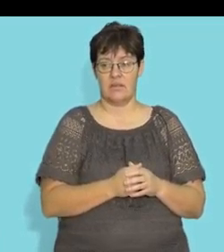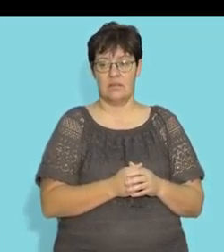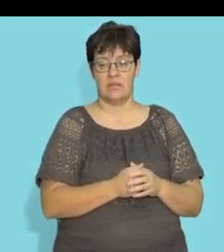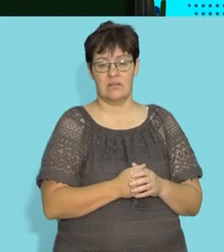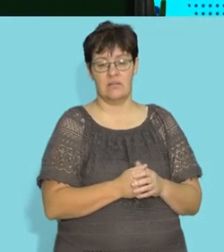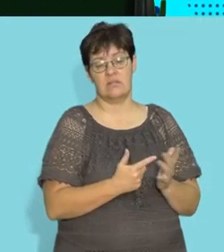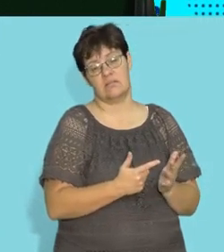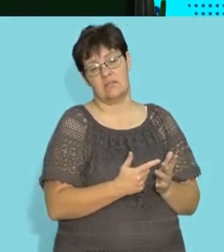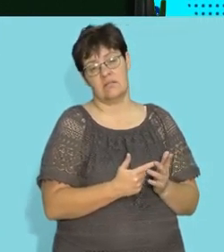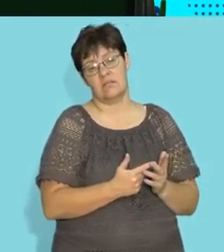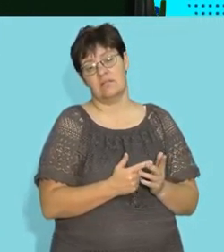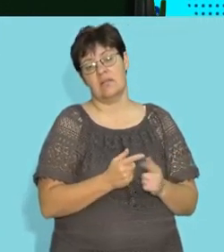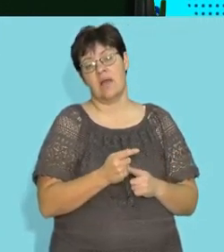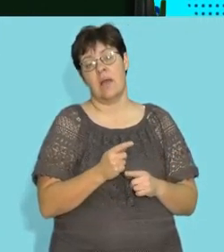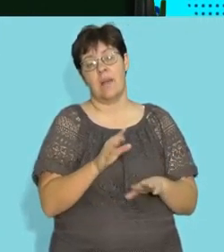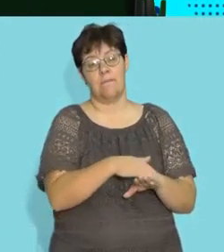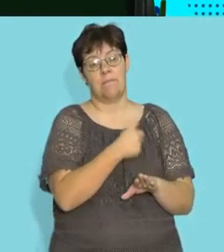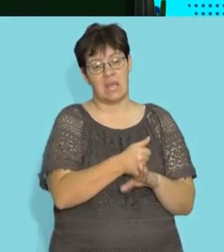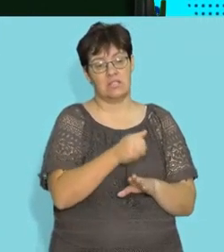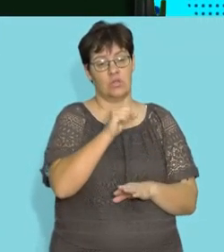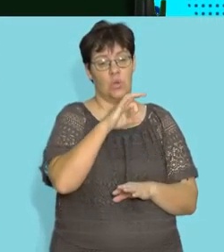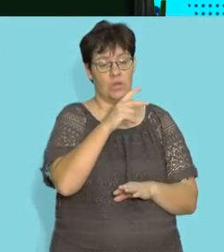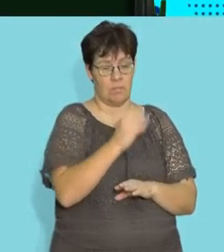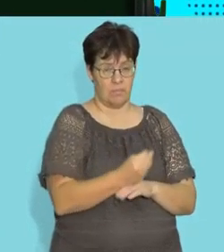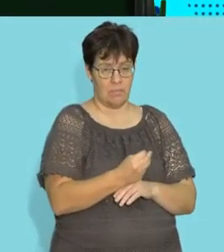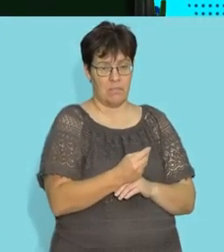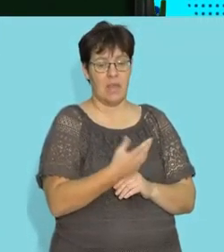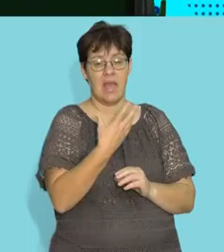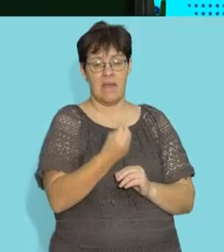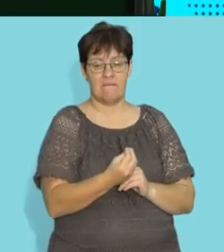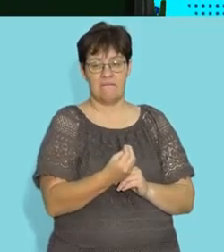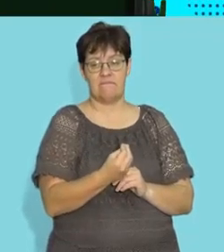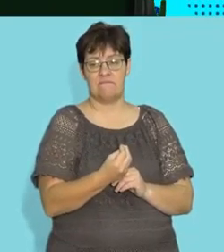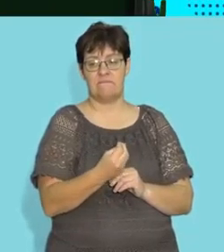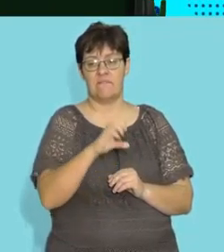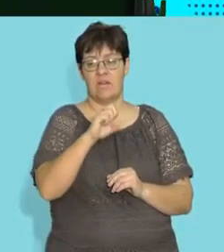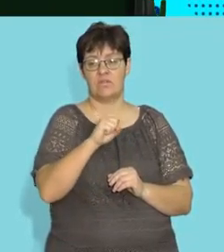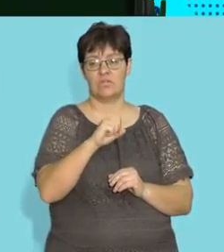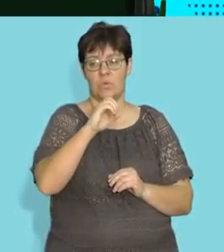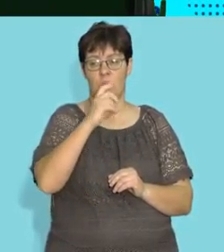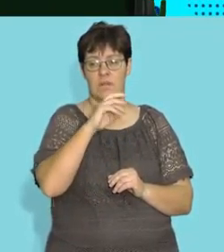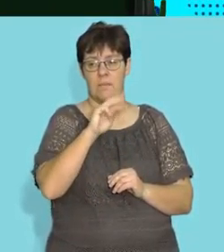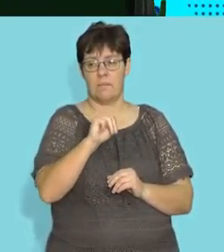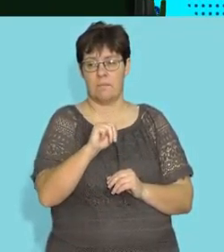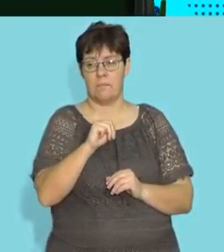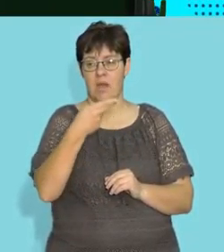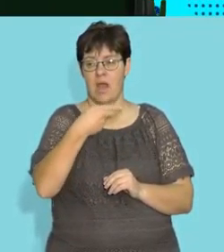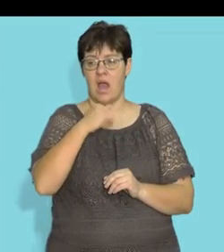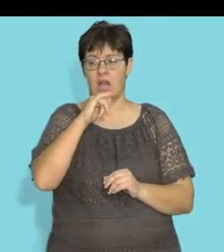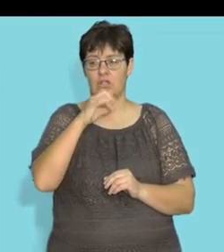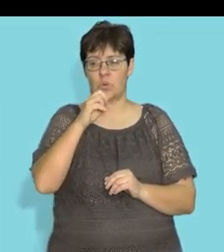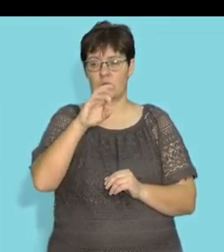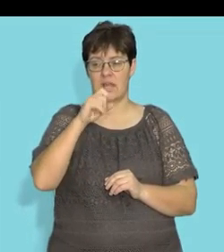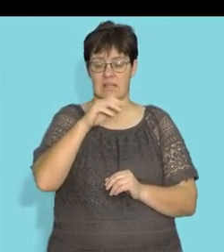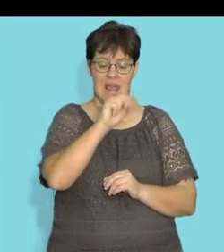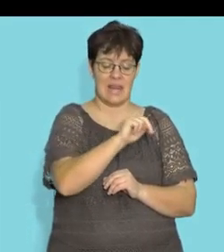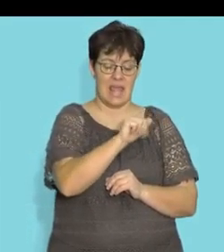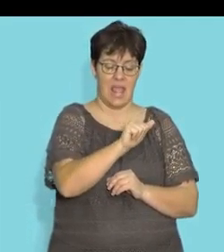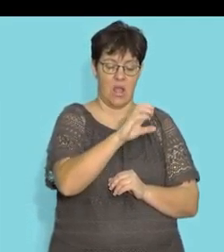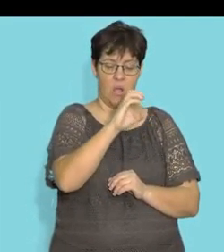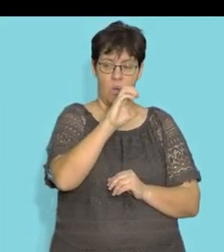say the sulfate comes from the acid and the cation comes from the